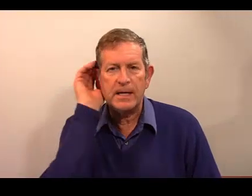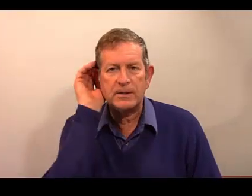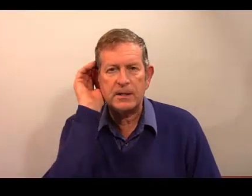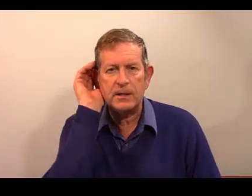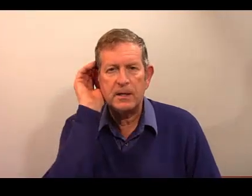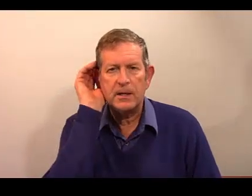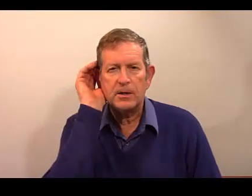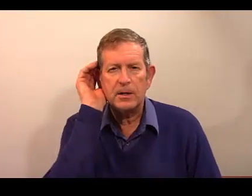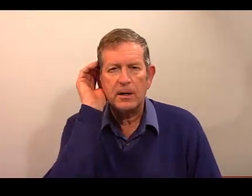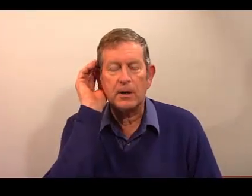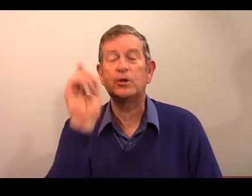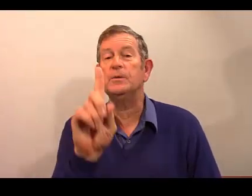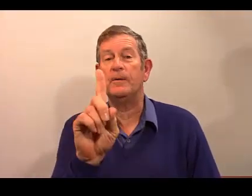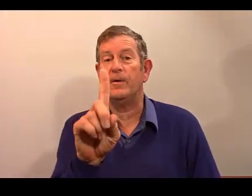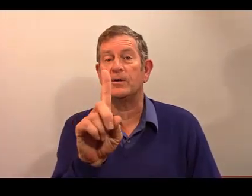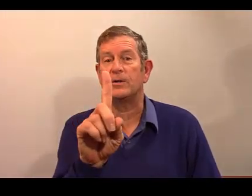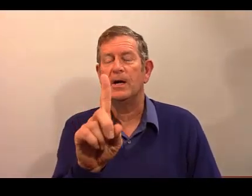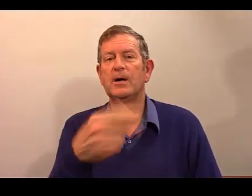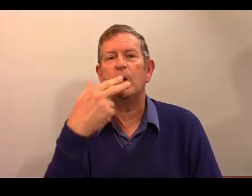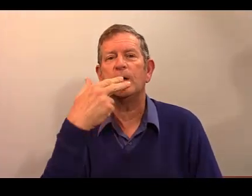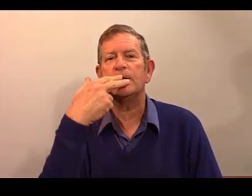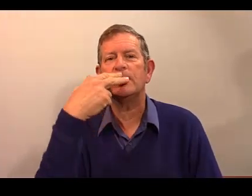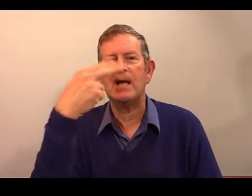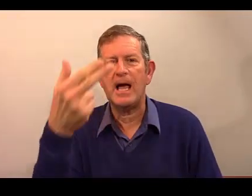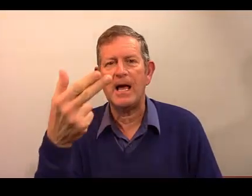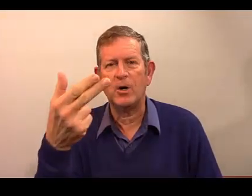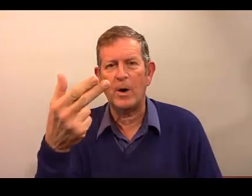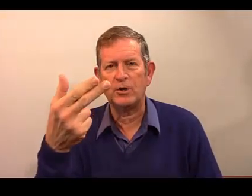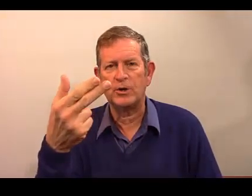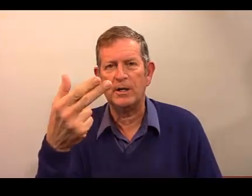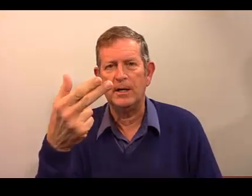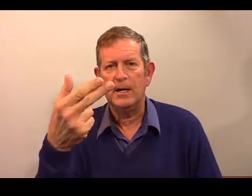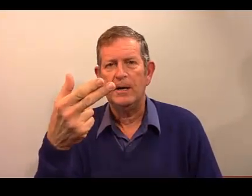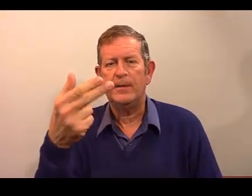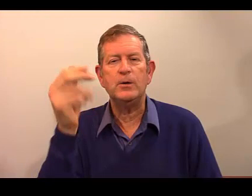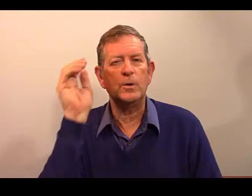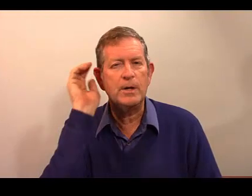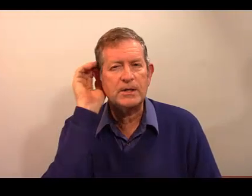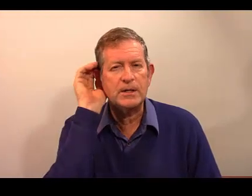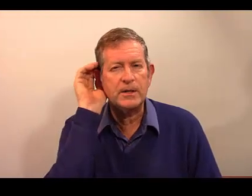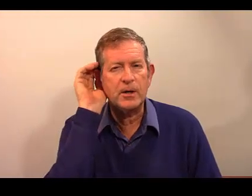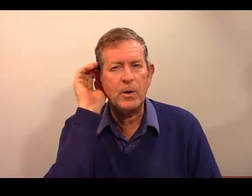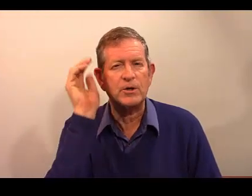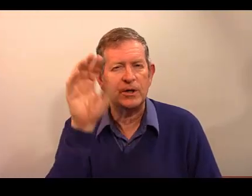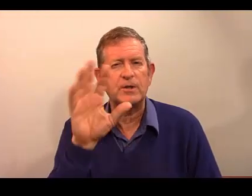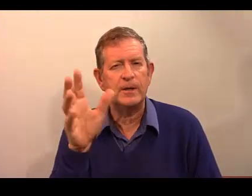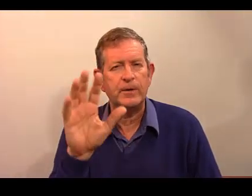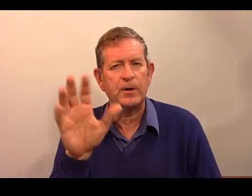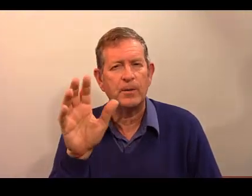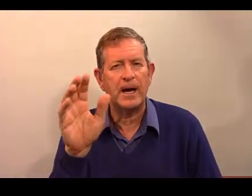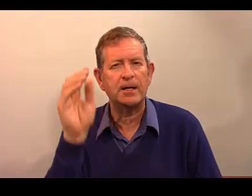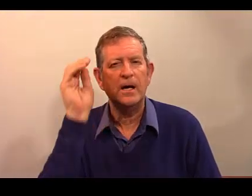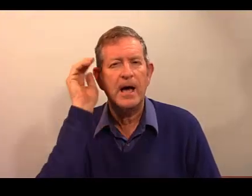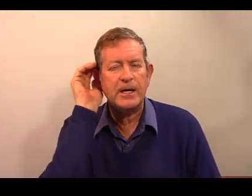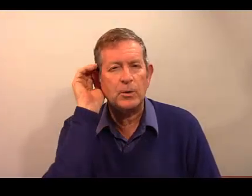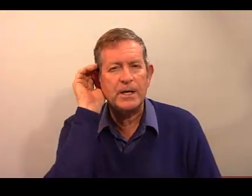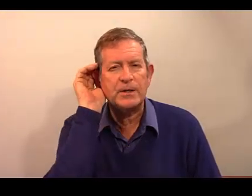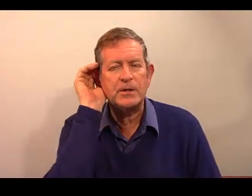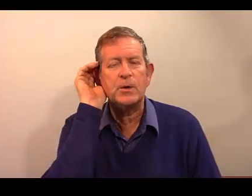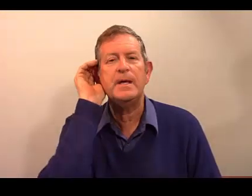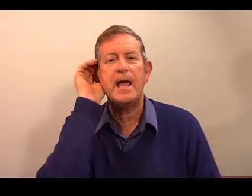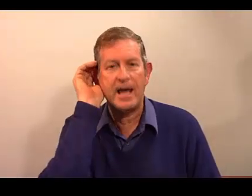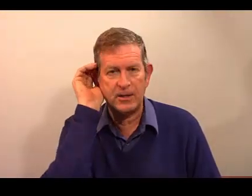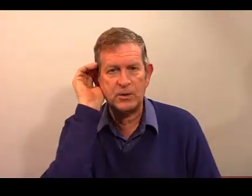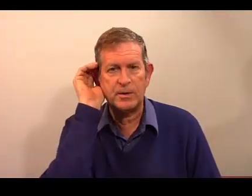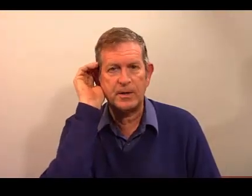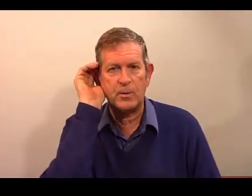You're going to listen, or excuse me, first you're going to say a question, then you'll listen to the question to see if you're correct, and you'll